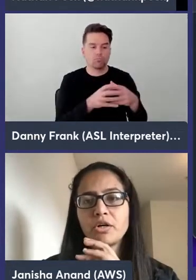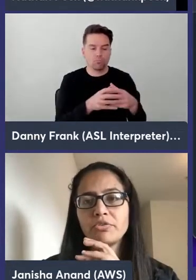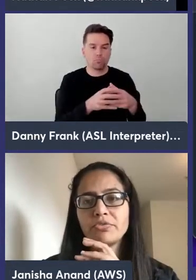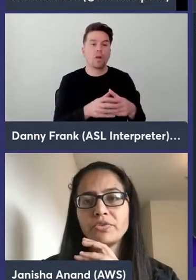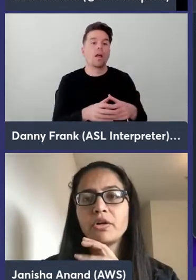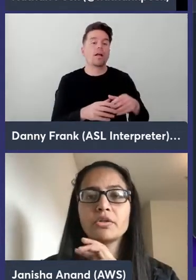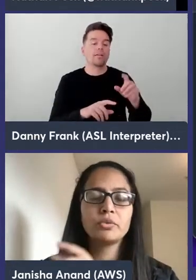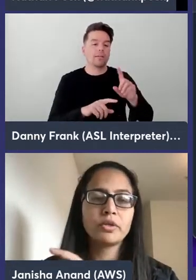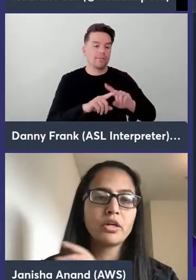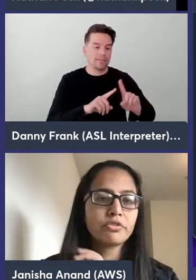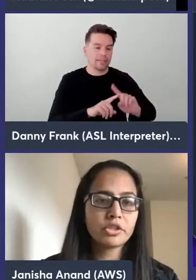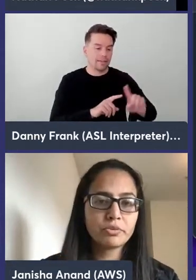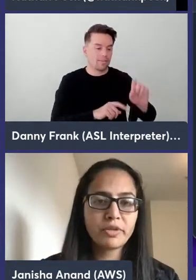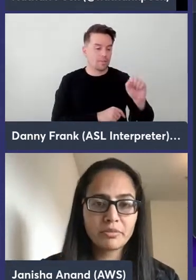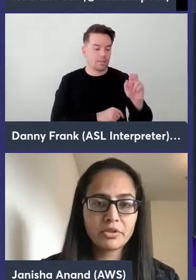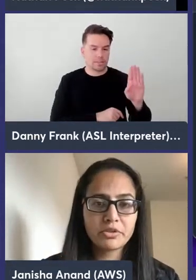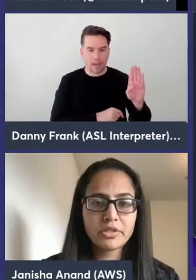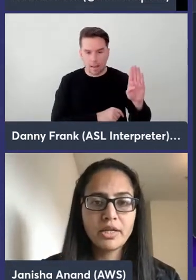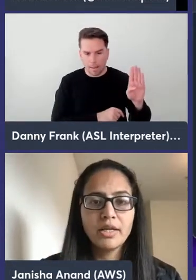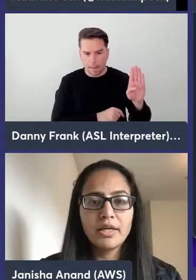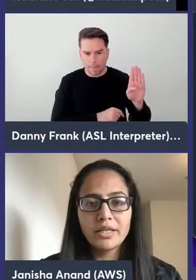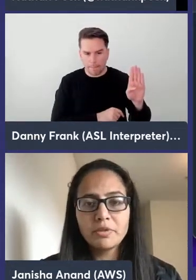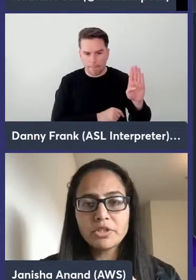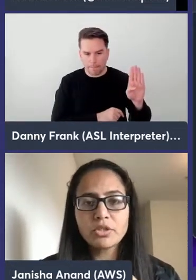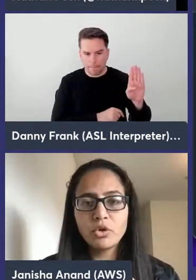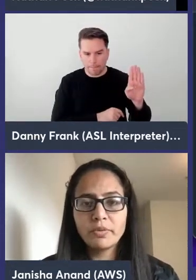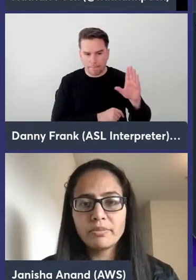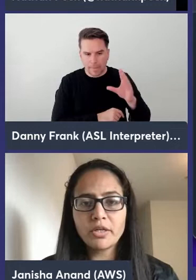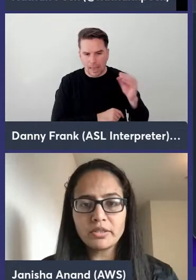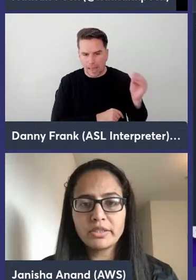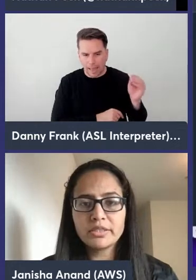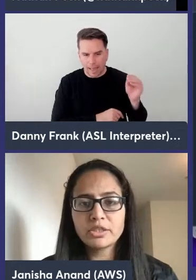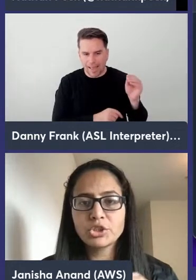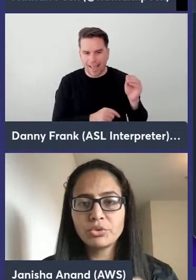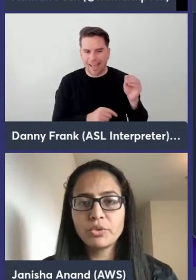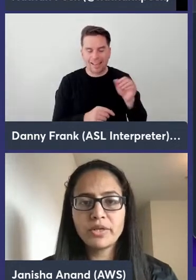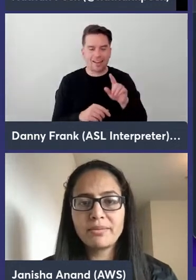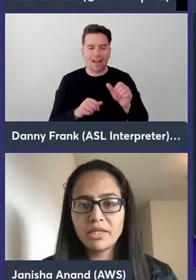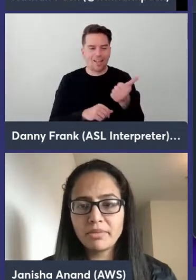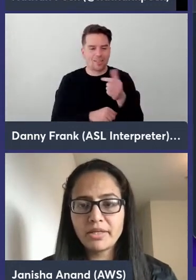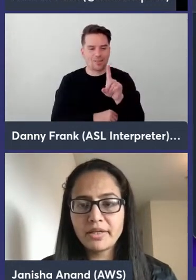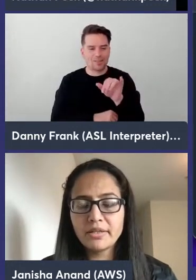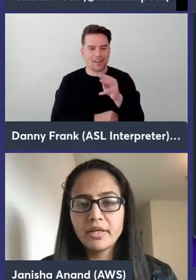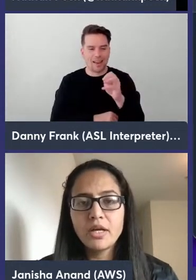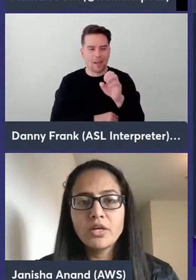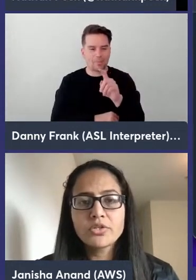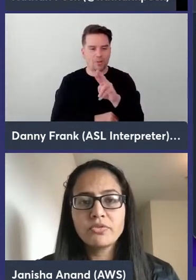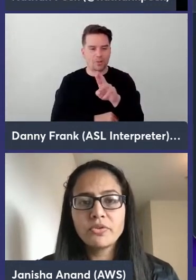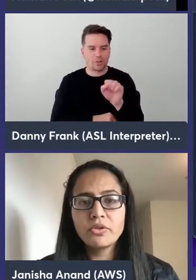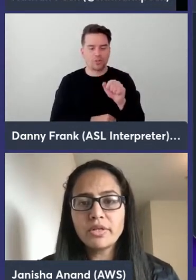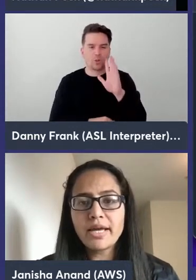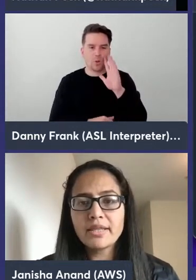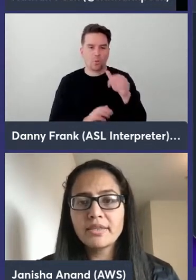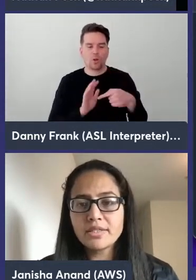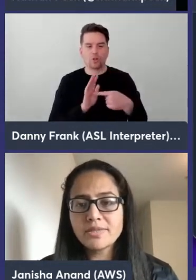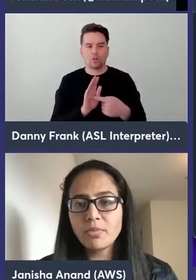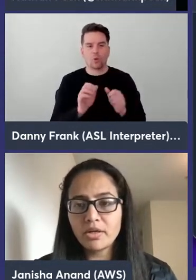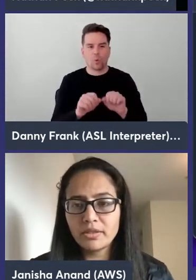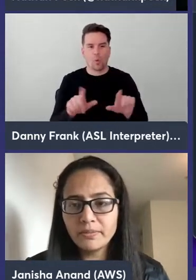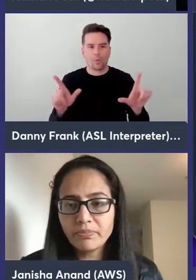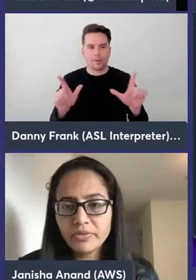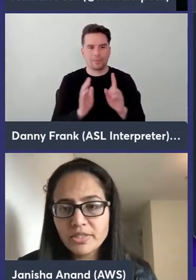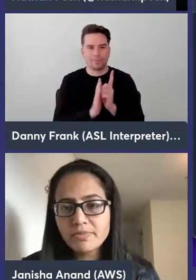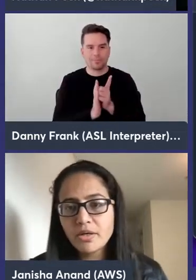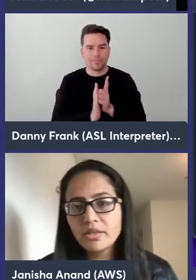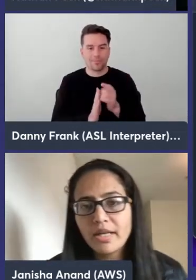configuration of the AutoGluon configuration parameters. Let me just open the model details and show you what I mean by that. So if you look at this